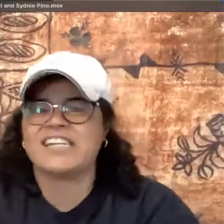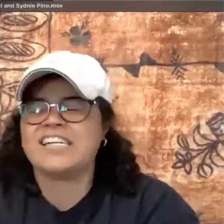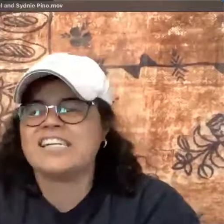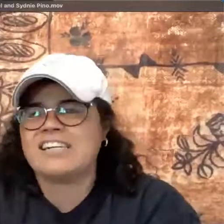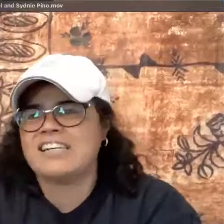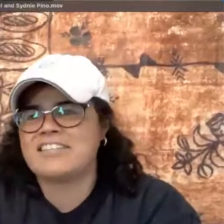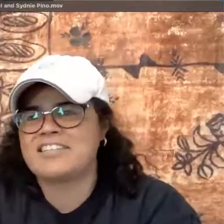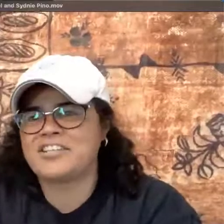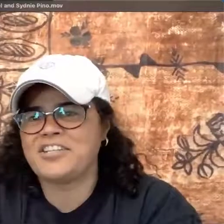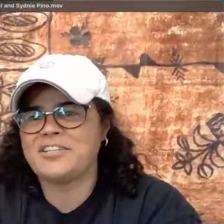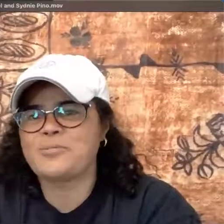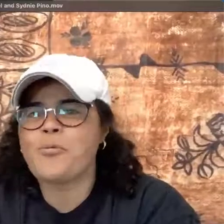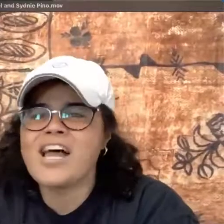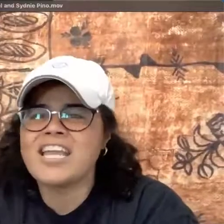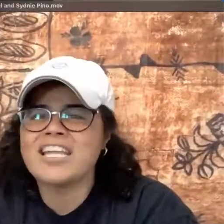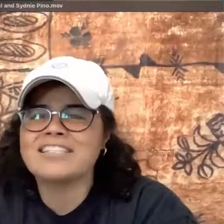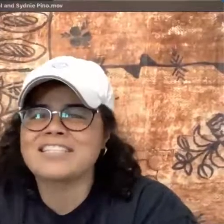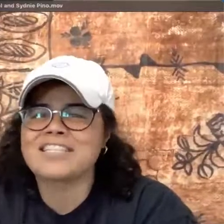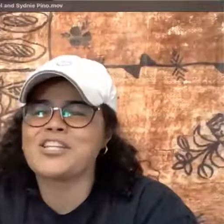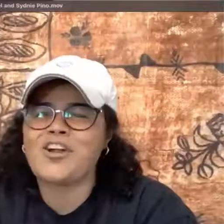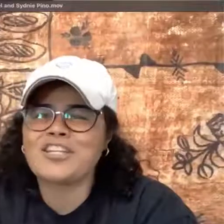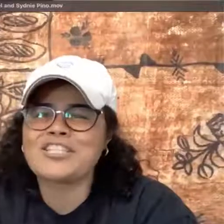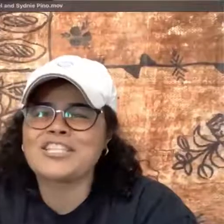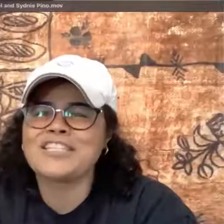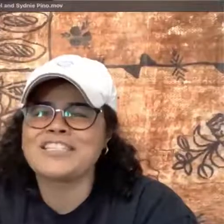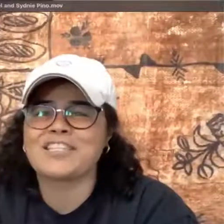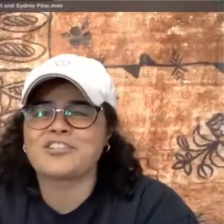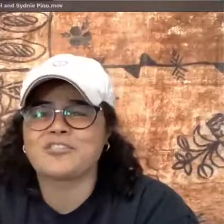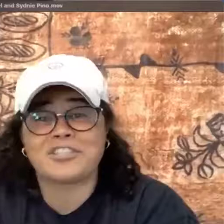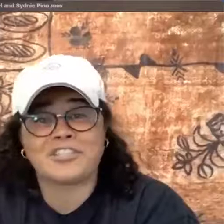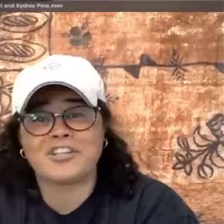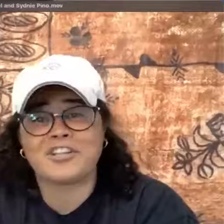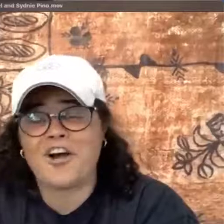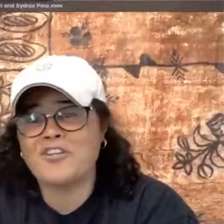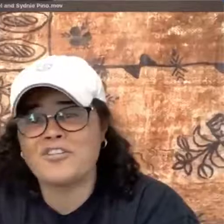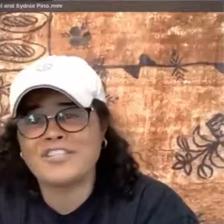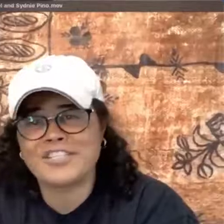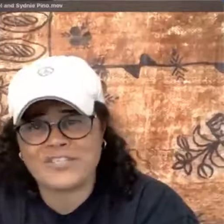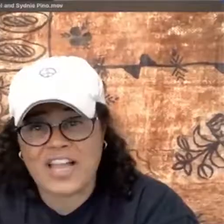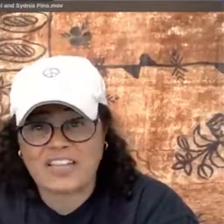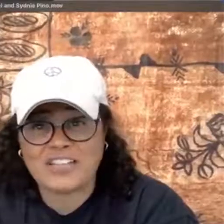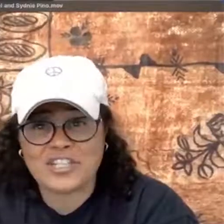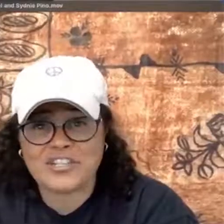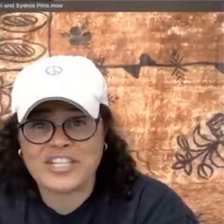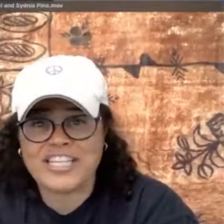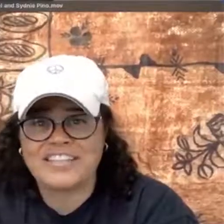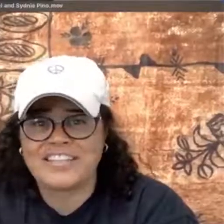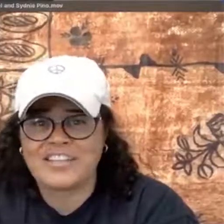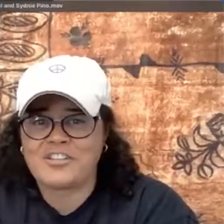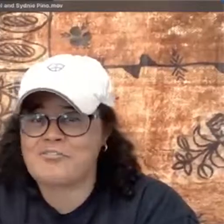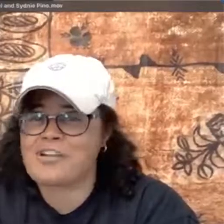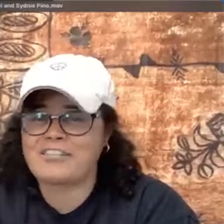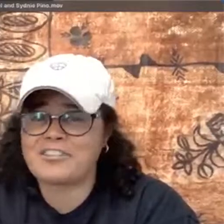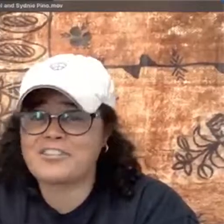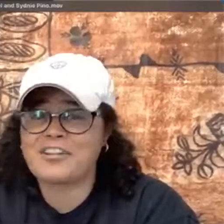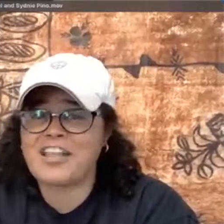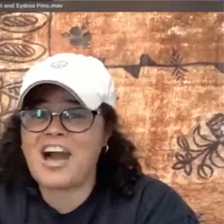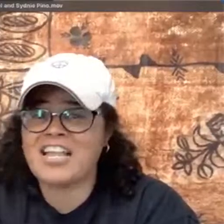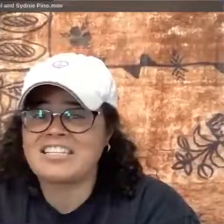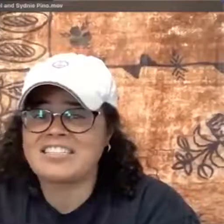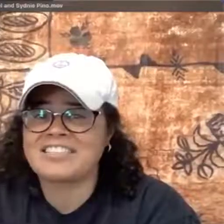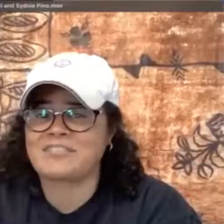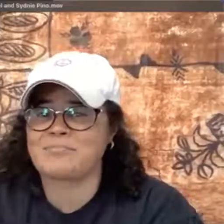Greetings! Indigenous Ways acknowledges the traditional owners of country throughout